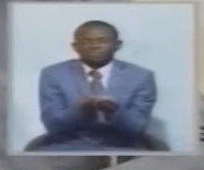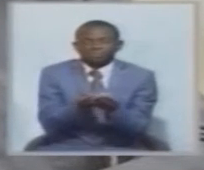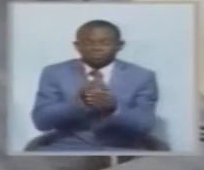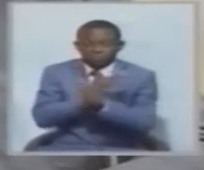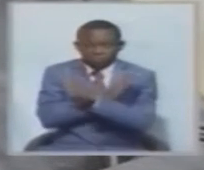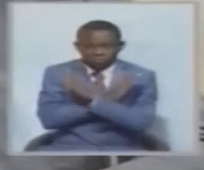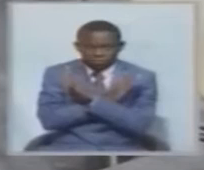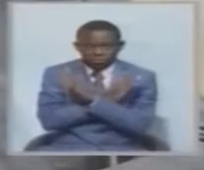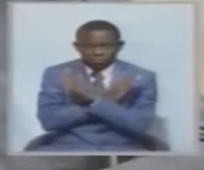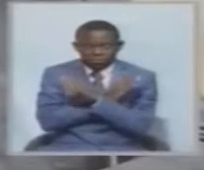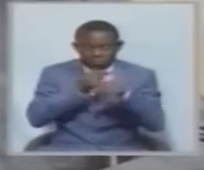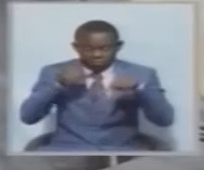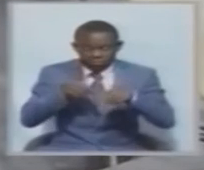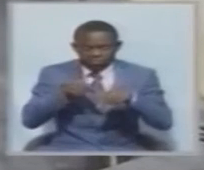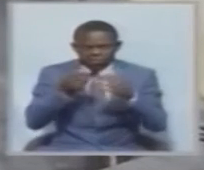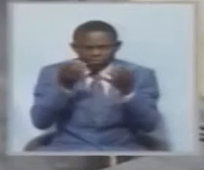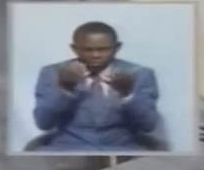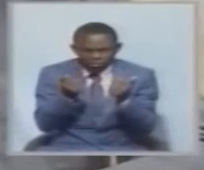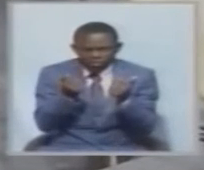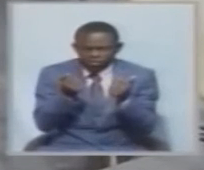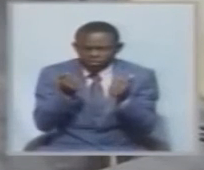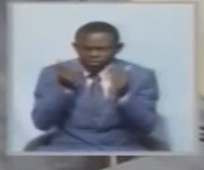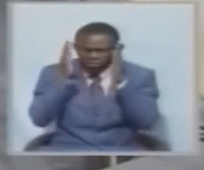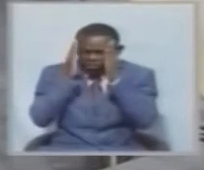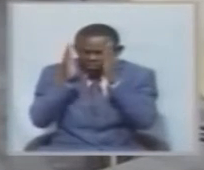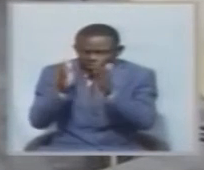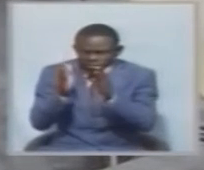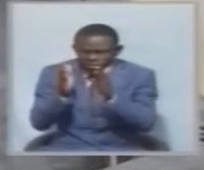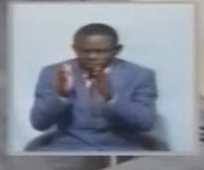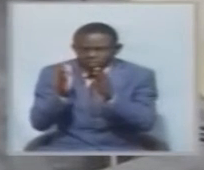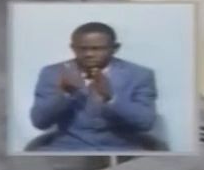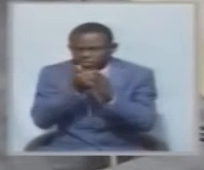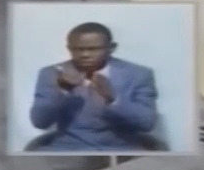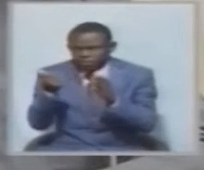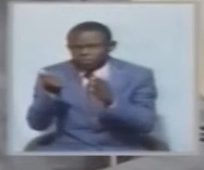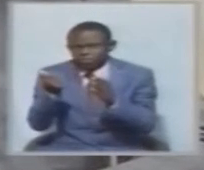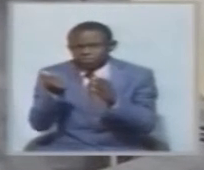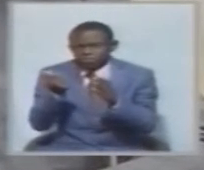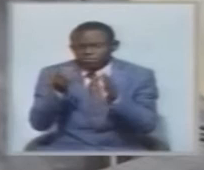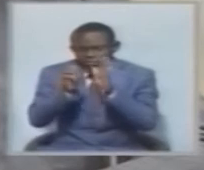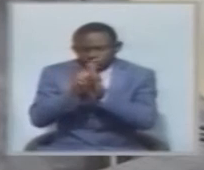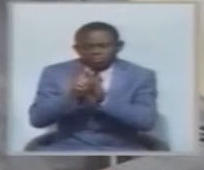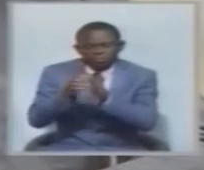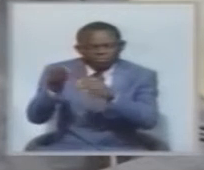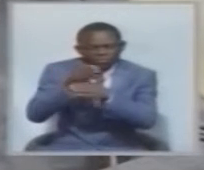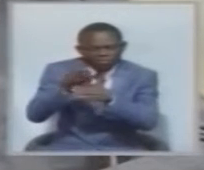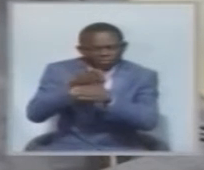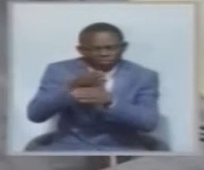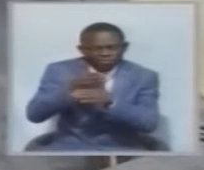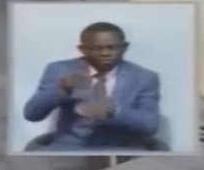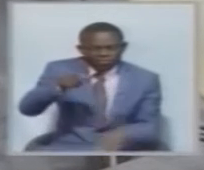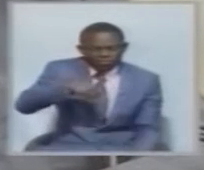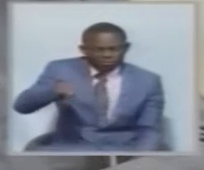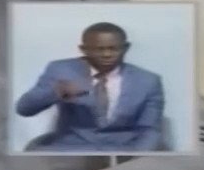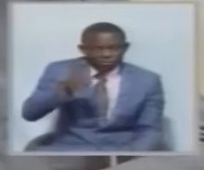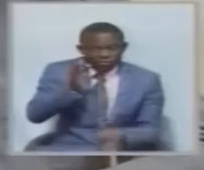inclined to look at other sources. So we go to the commercial window. If we see that we have the ability to repay these loans,